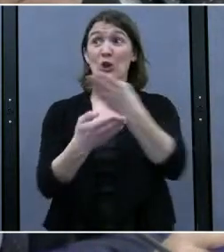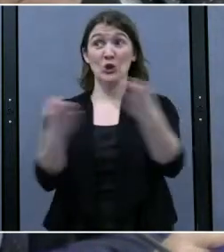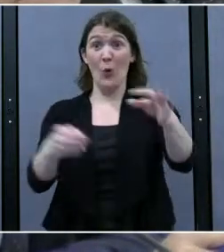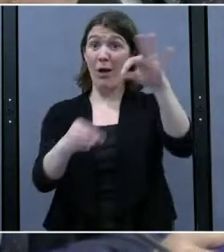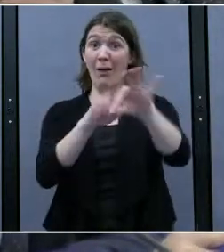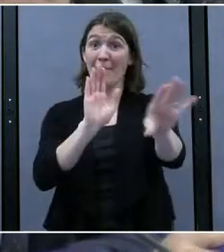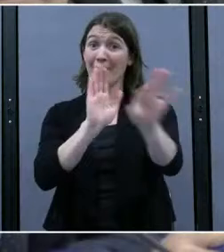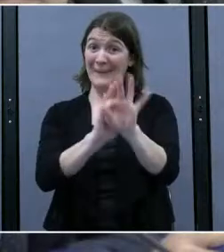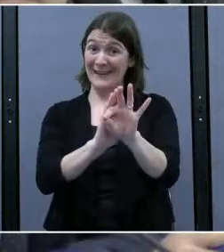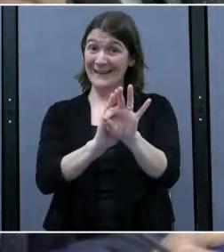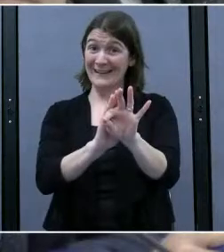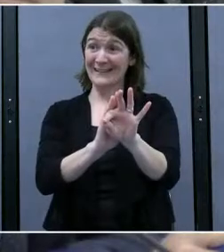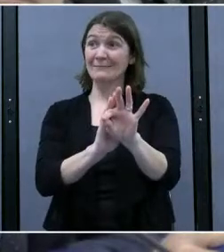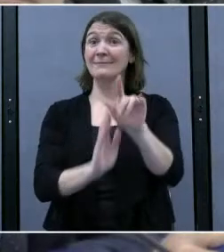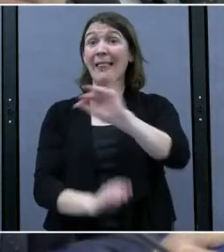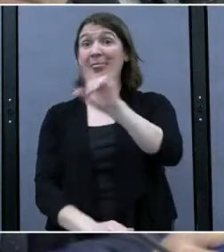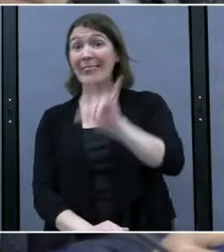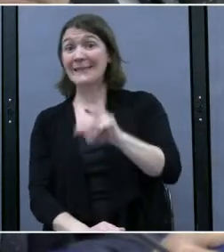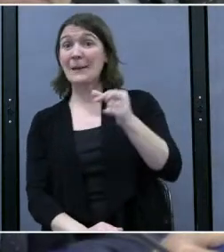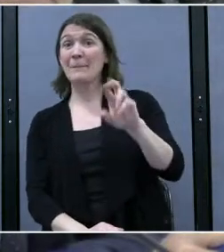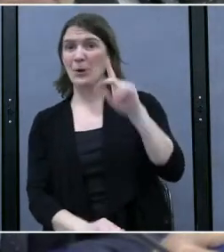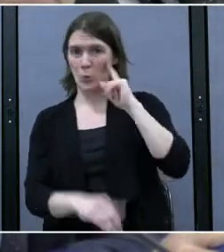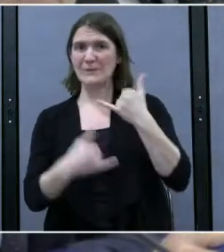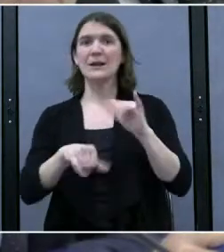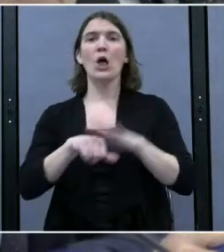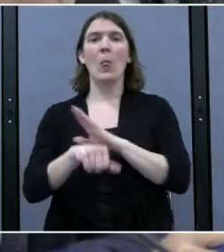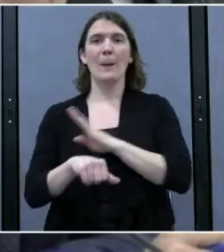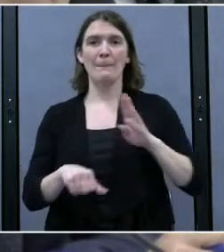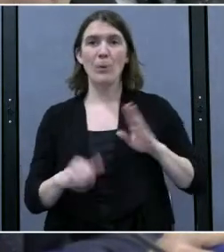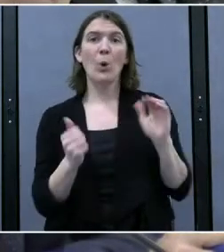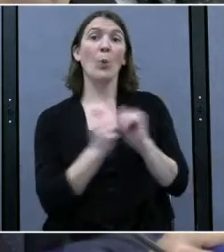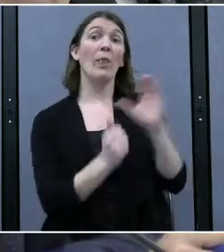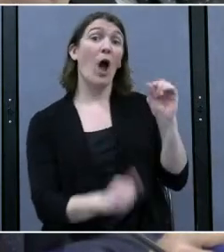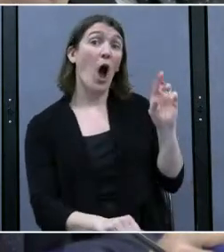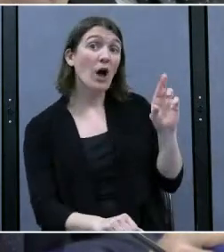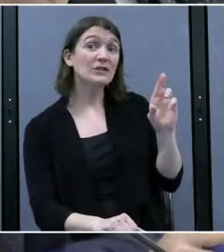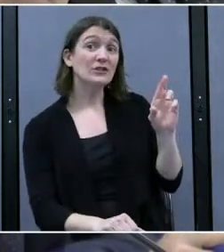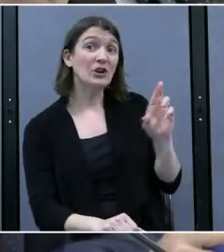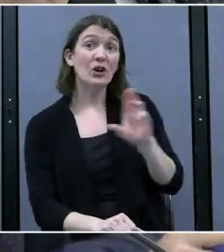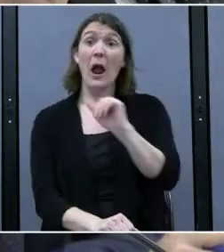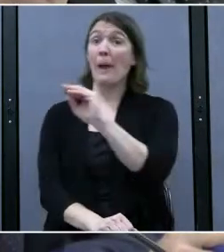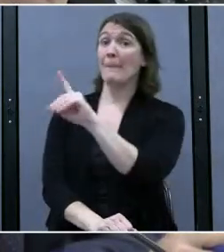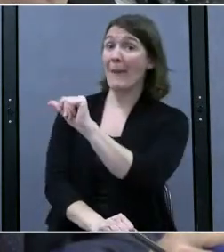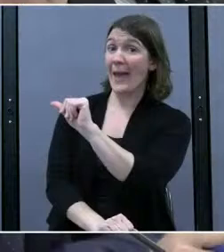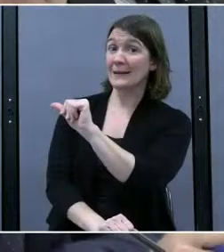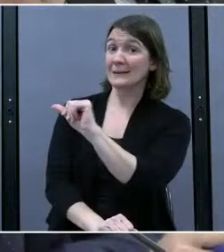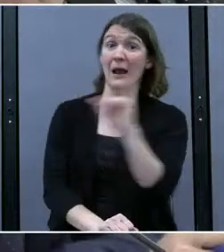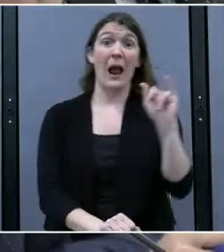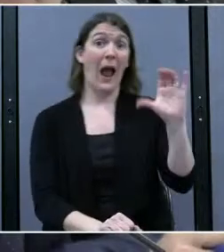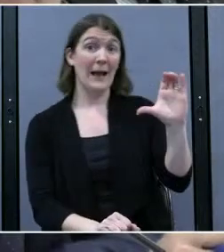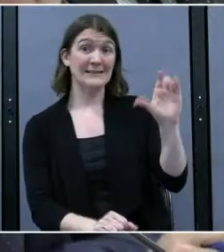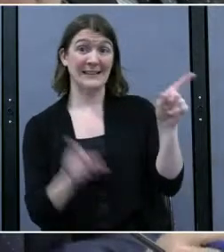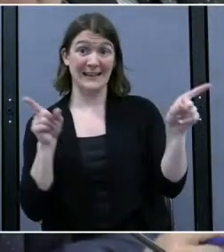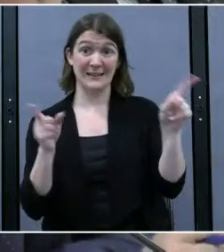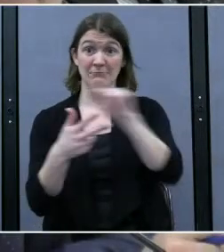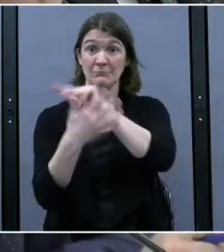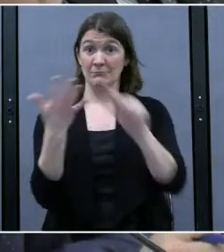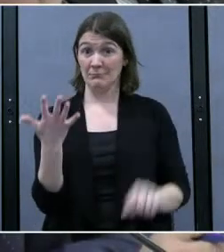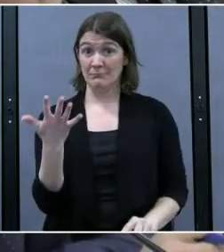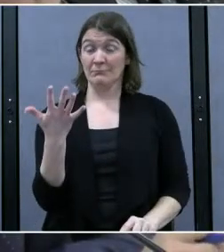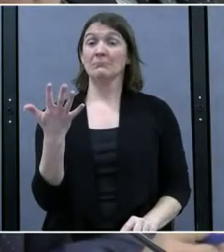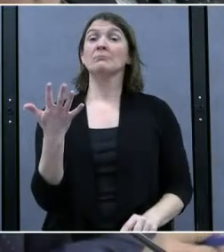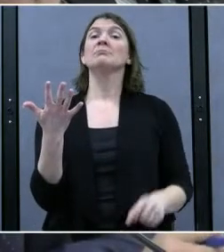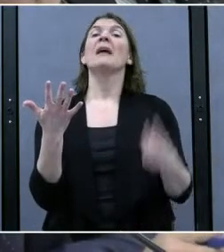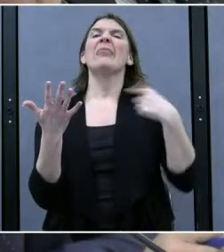guys. Liz and Peter will be on the board with Oscar and Amanda and Isaac. They will